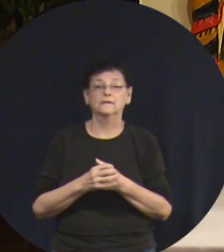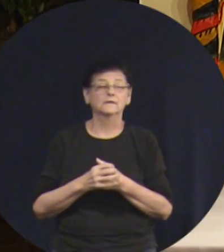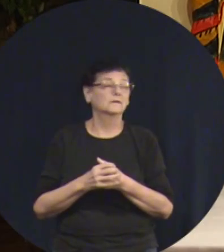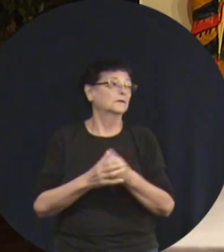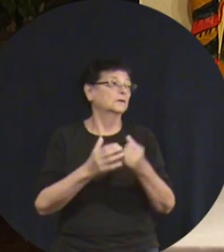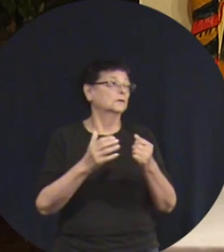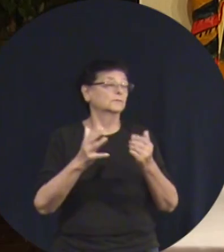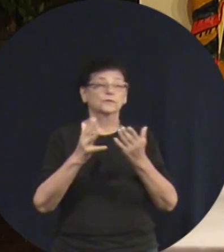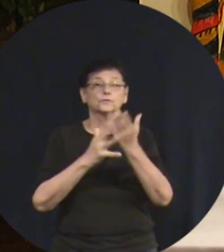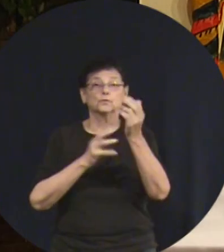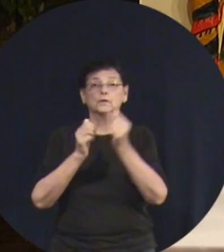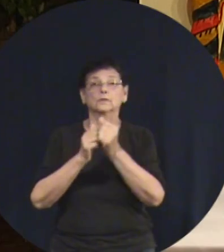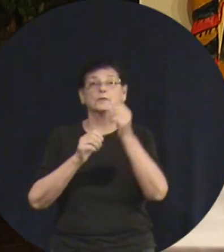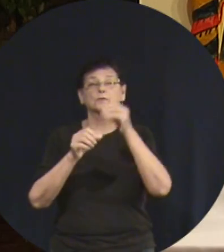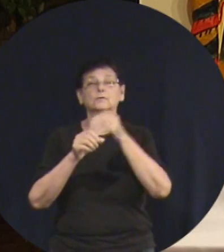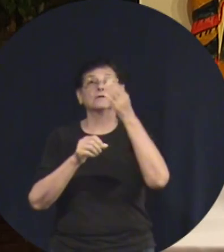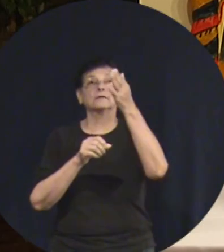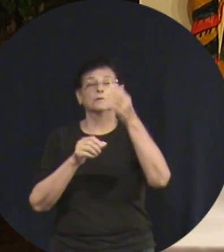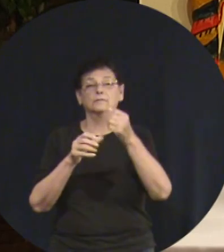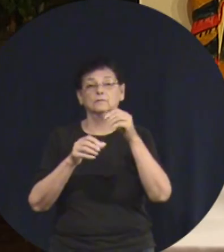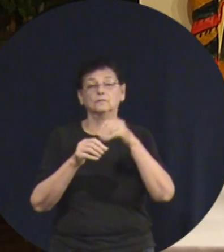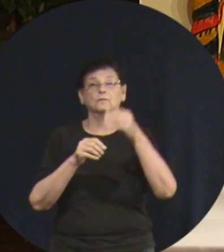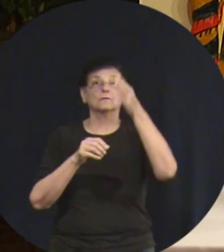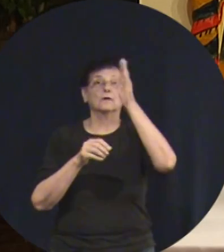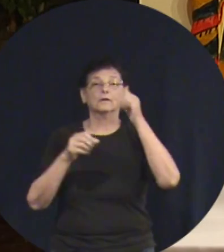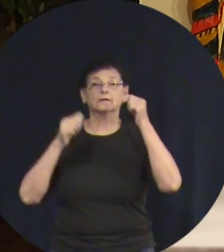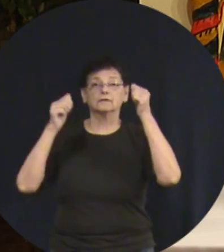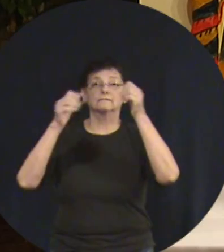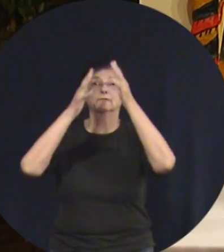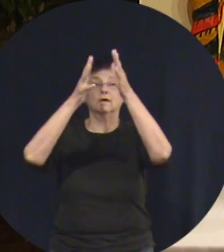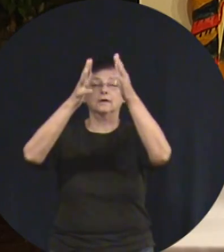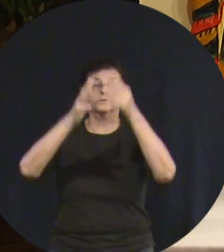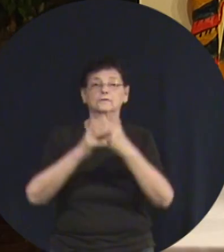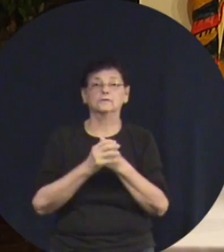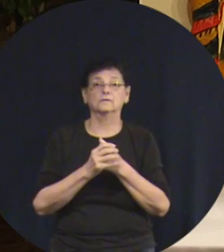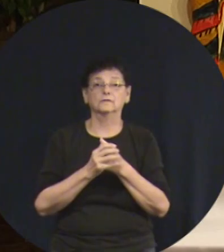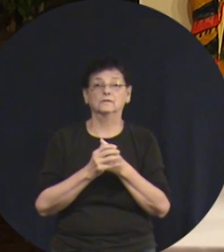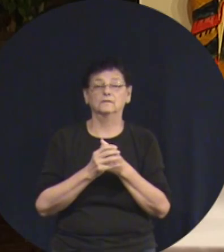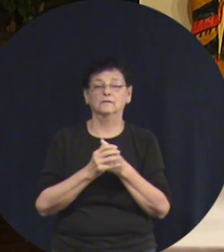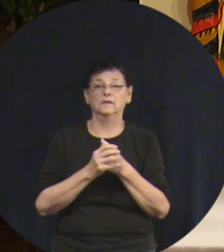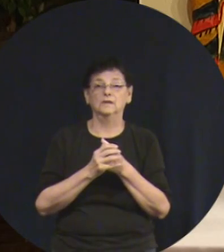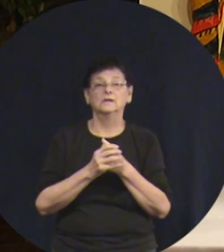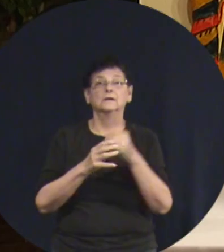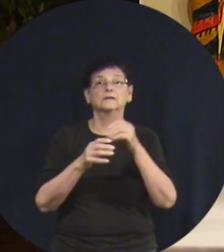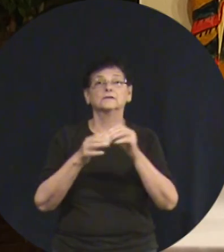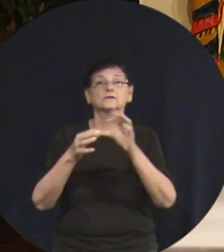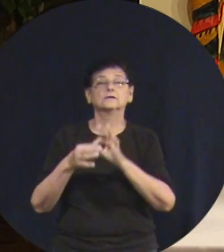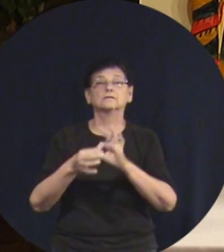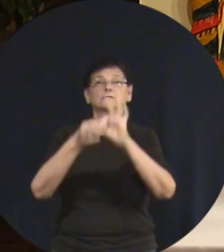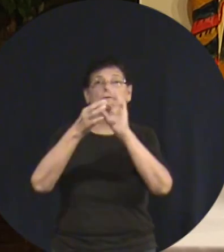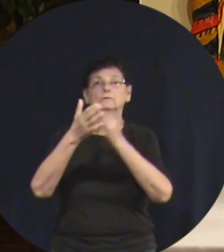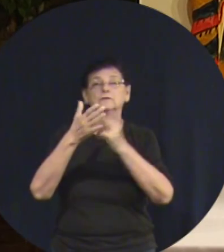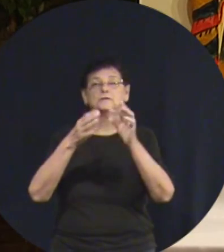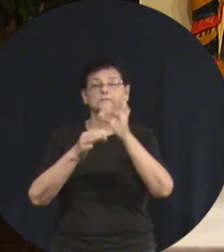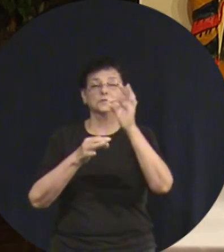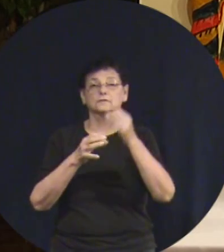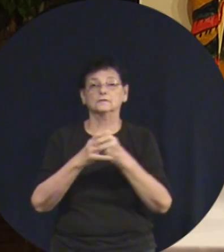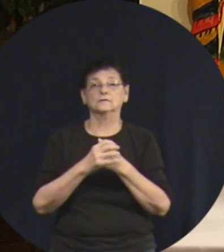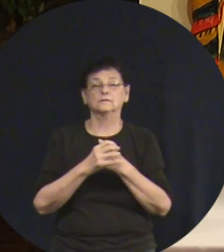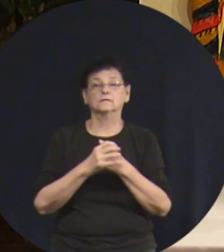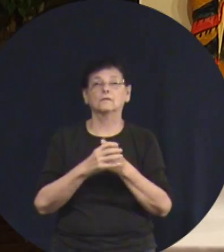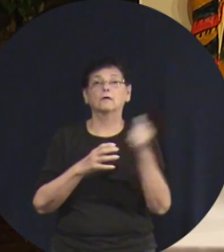servant Francis our Pope, and John our Bishop, and Michael our Bishop Emeritus, the order of bishops, all the